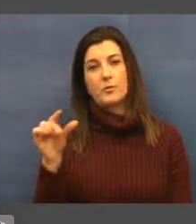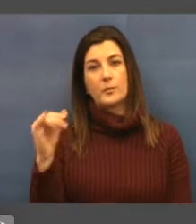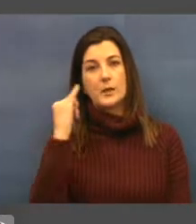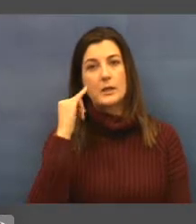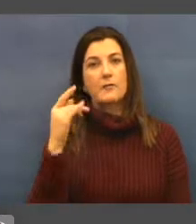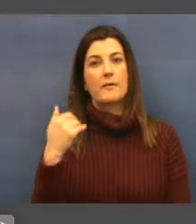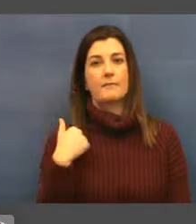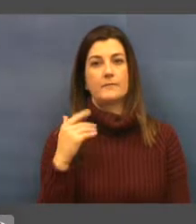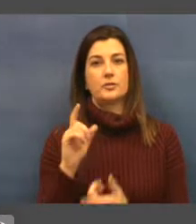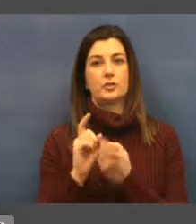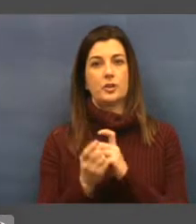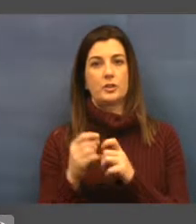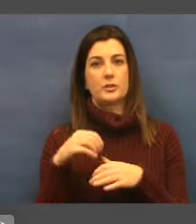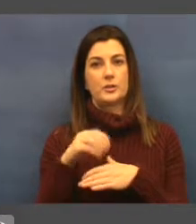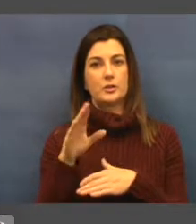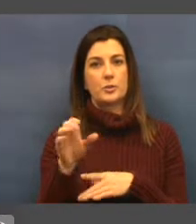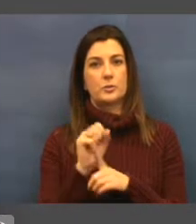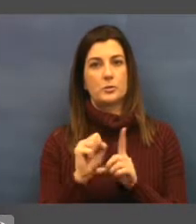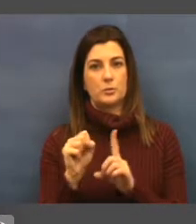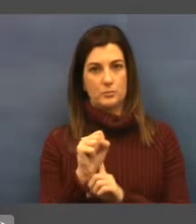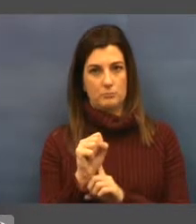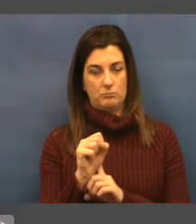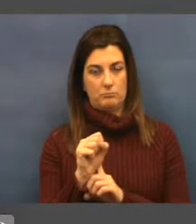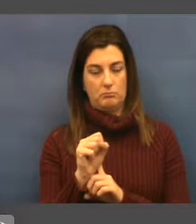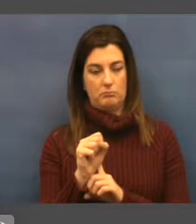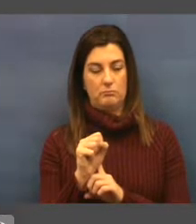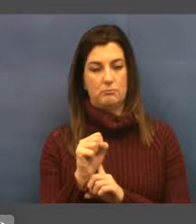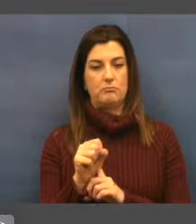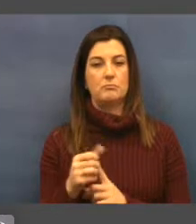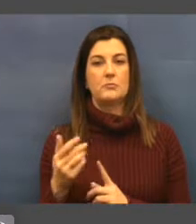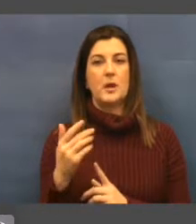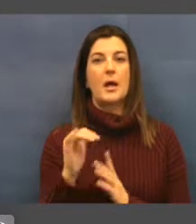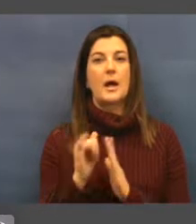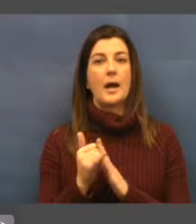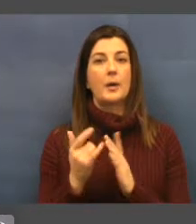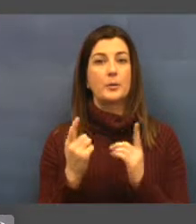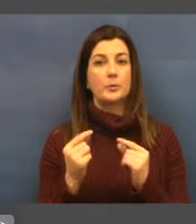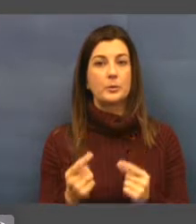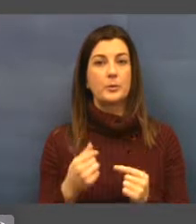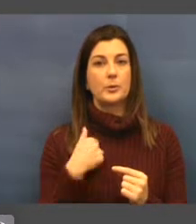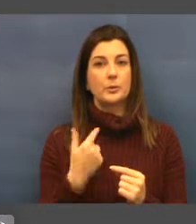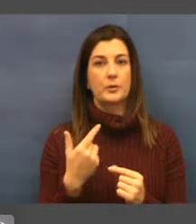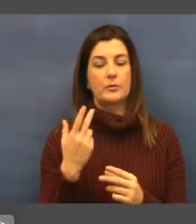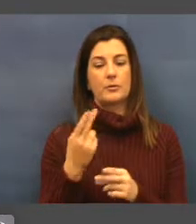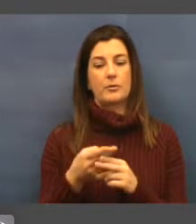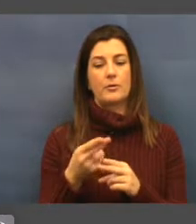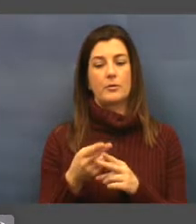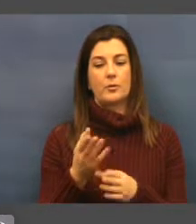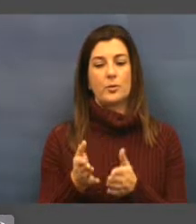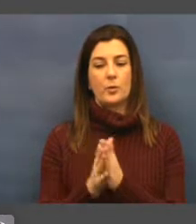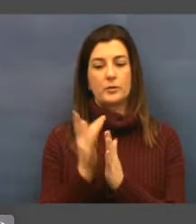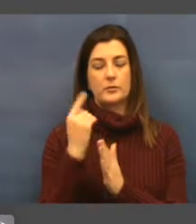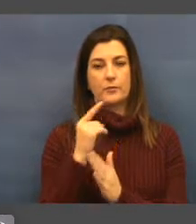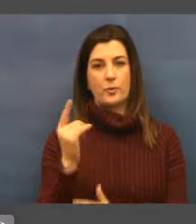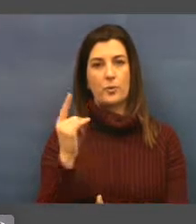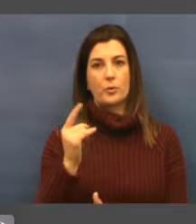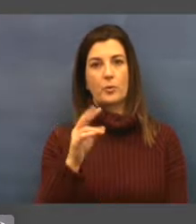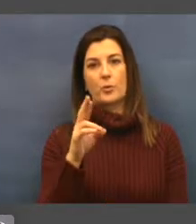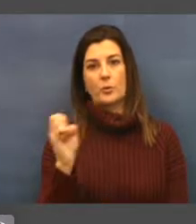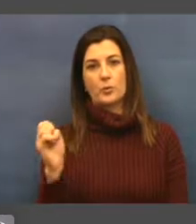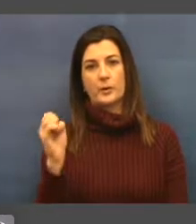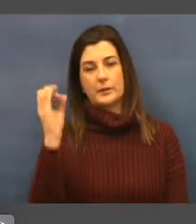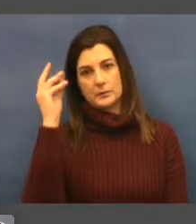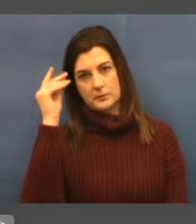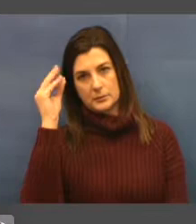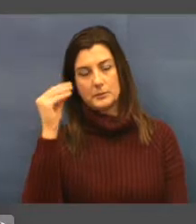information that you've submitted on your application. You would do this through a request for reconsideration. or an